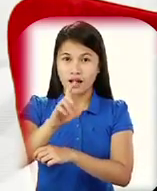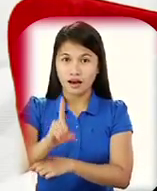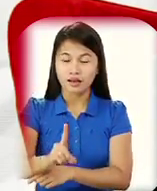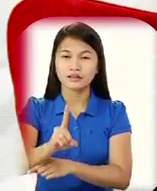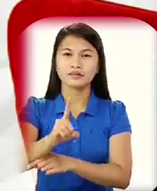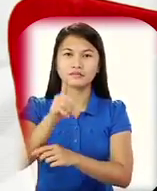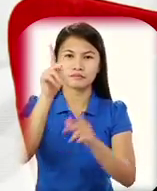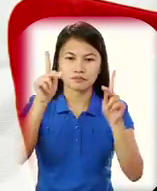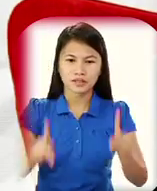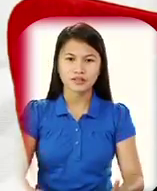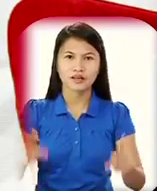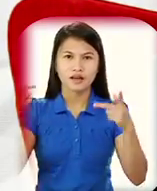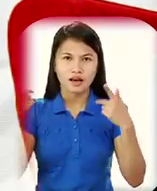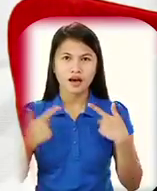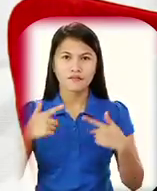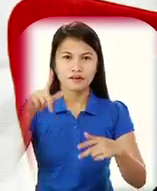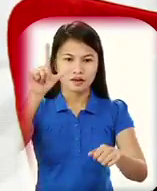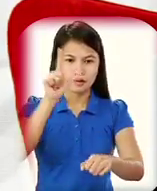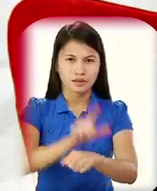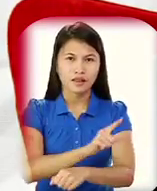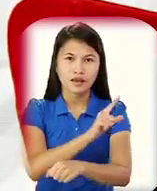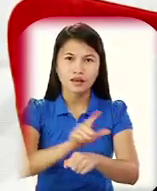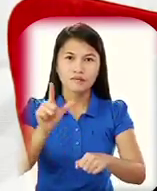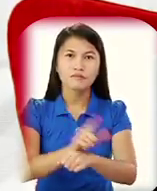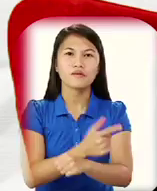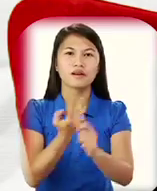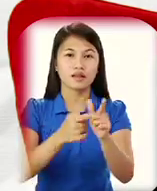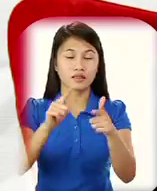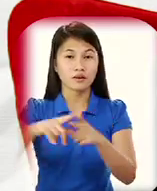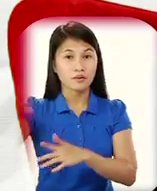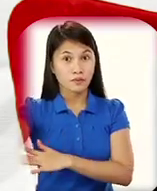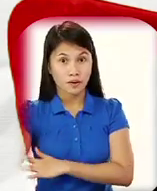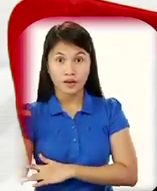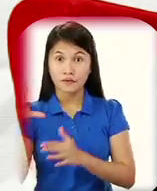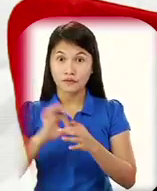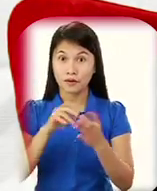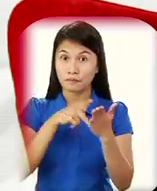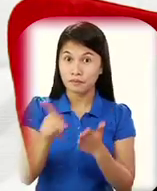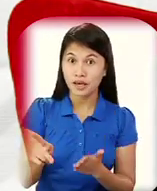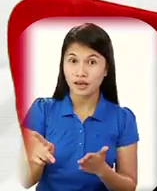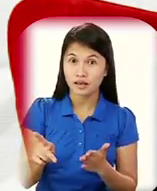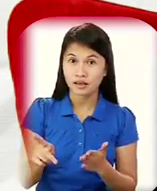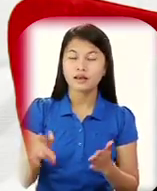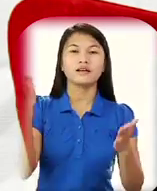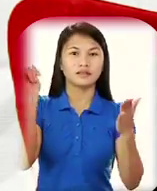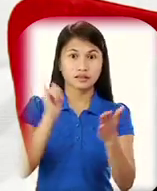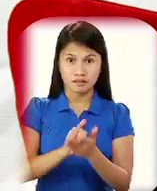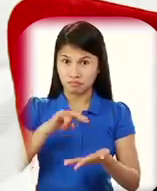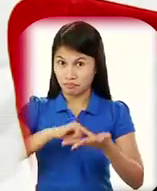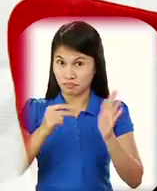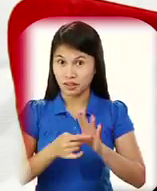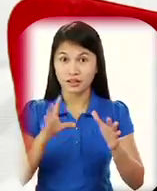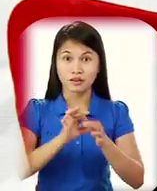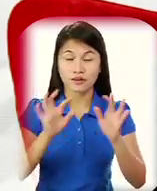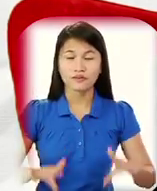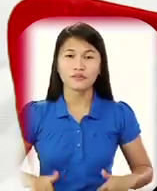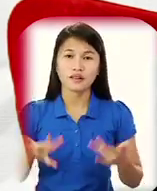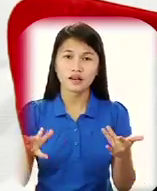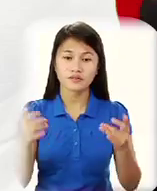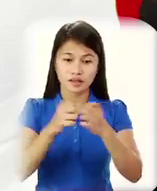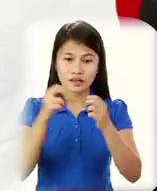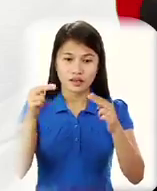person. You labor and you just wait for your pay. And is that the meaning of